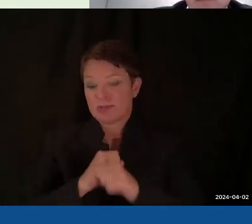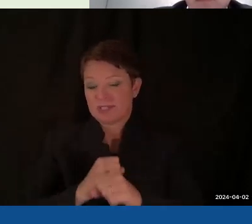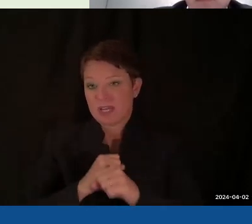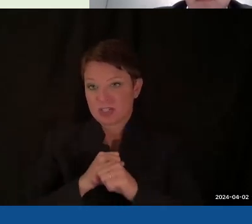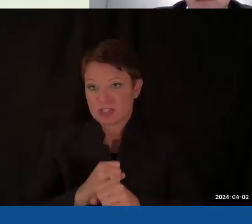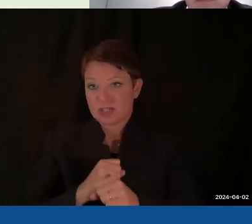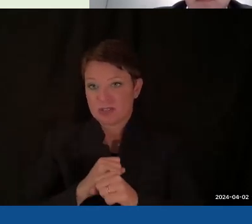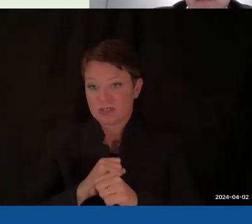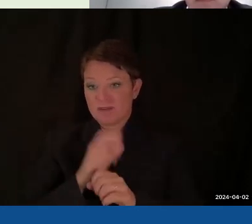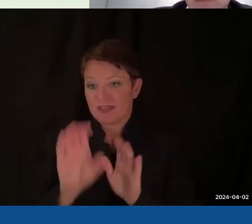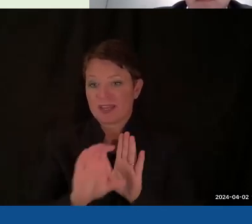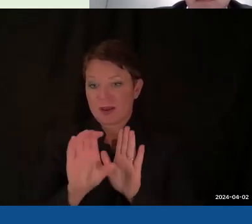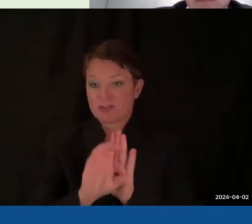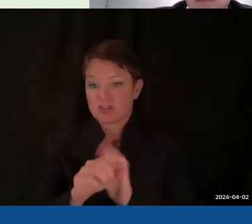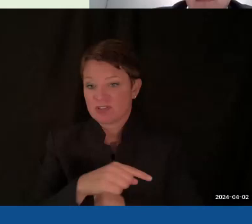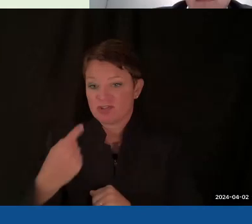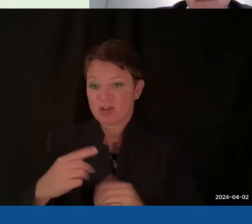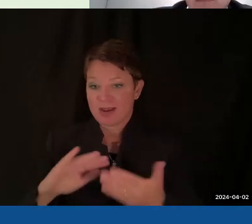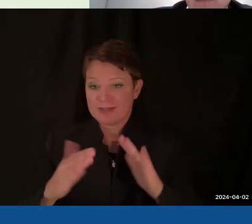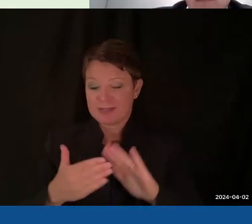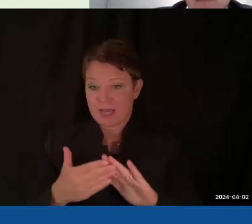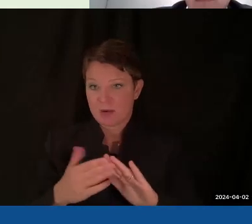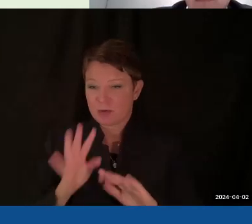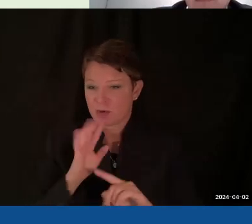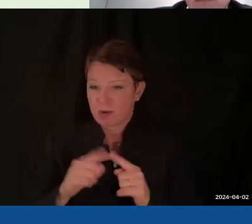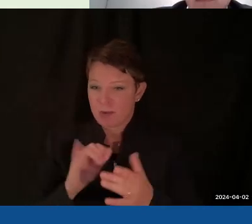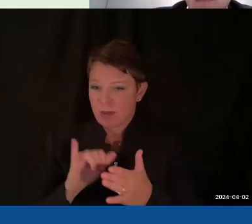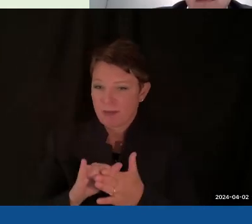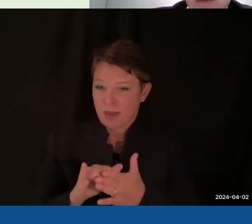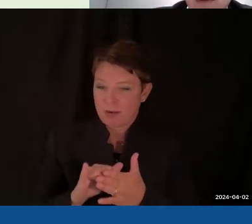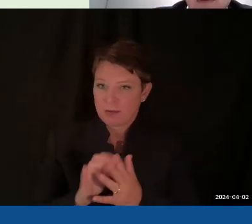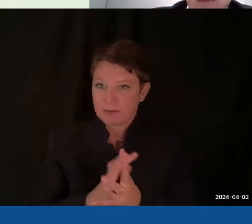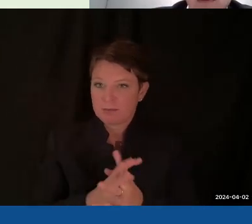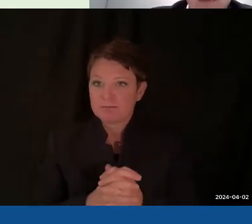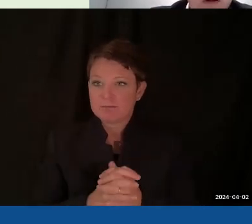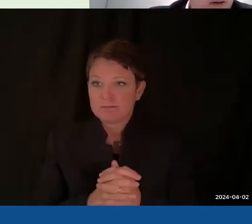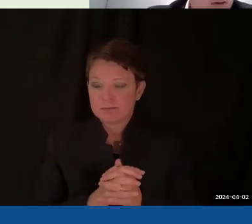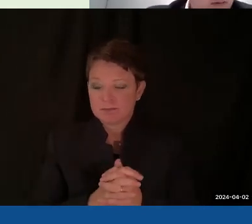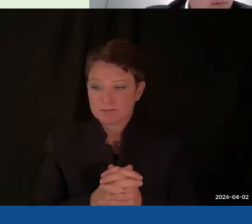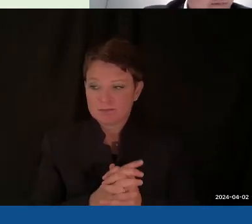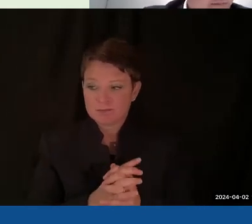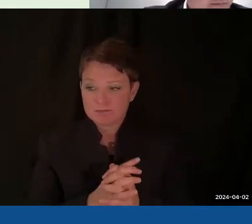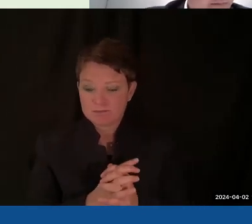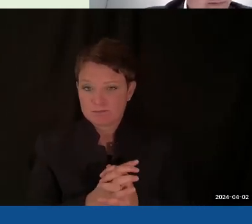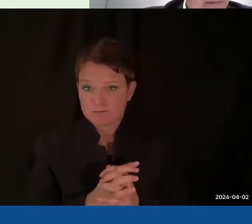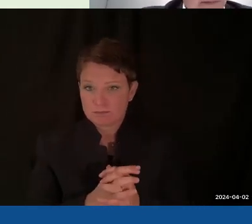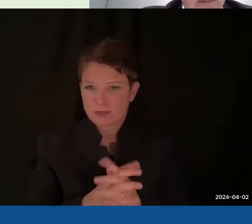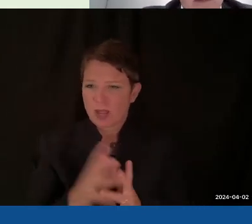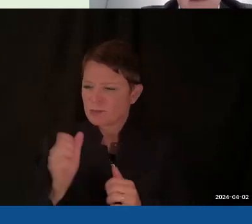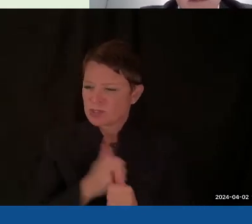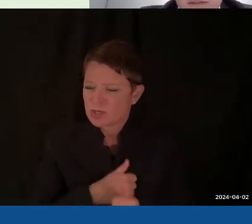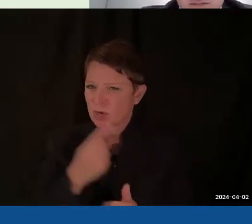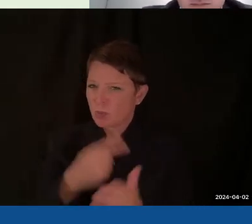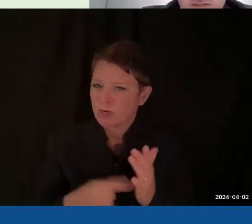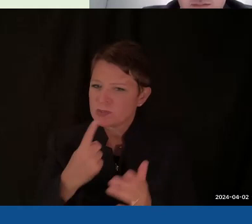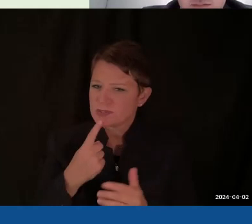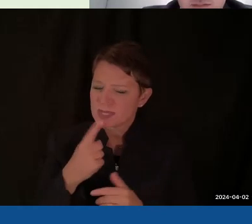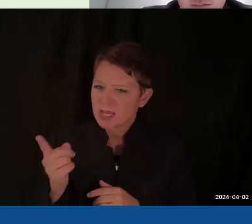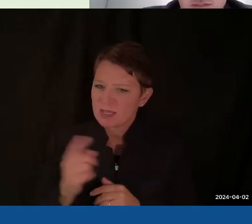aesthetic characteristics of Chinatown. It's a central problem. I'm sorry, what was that?